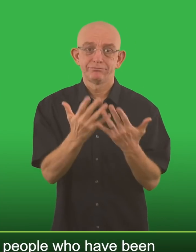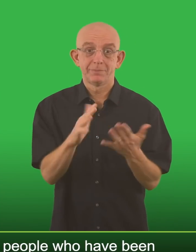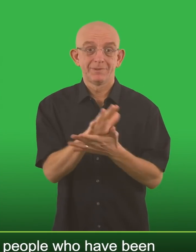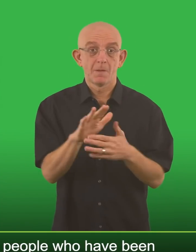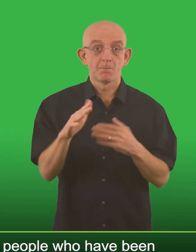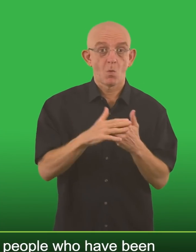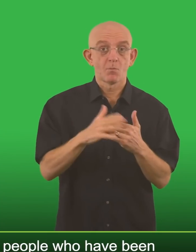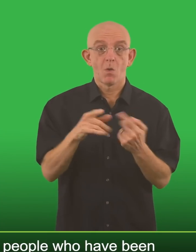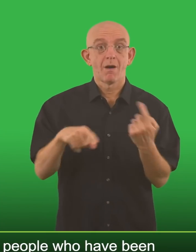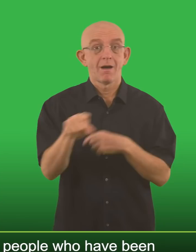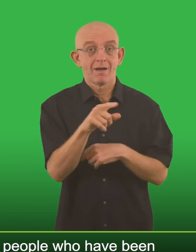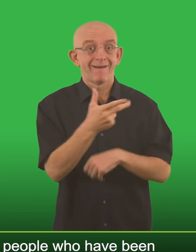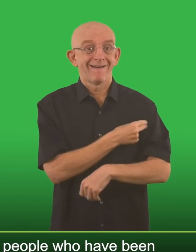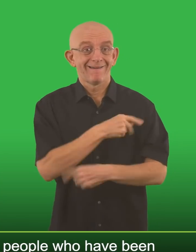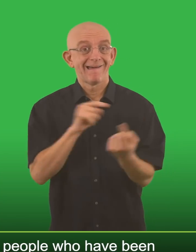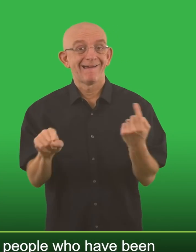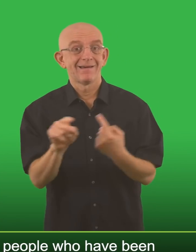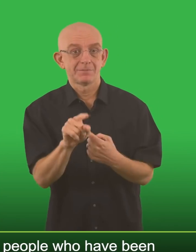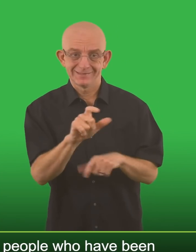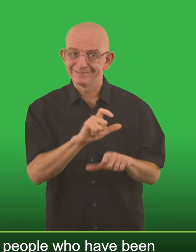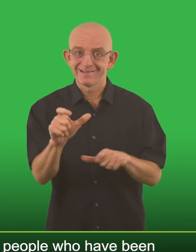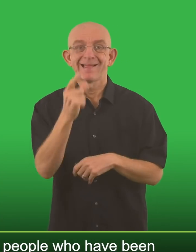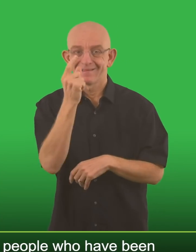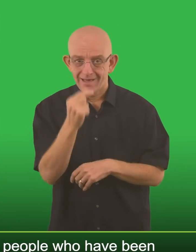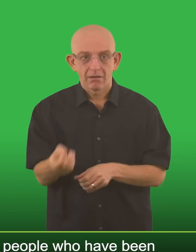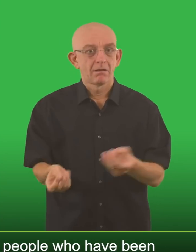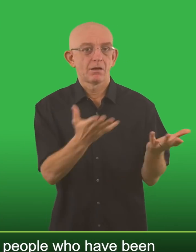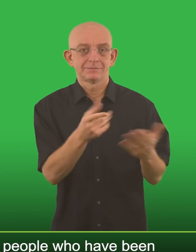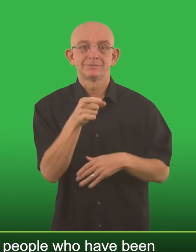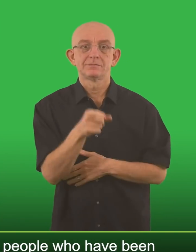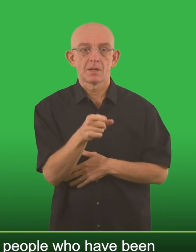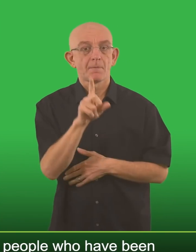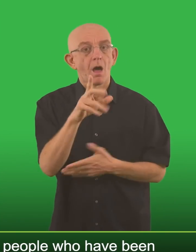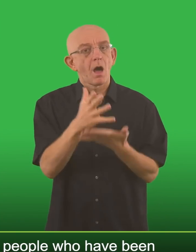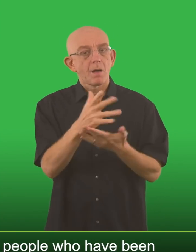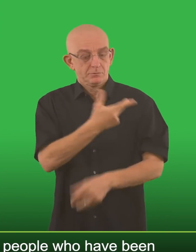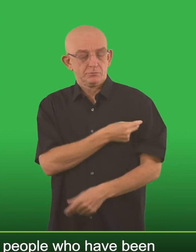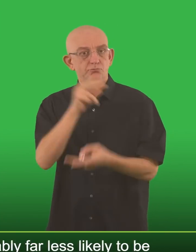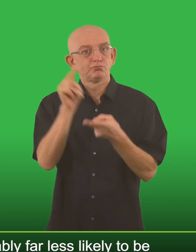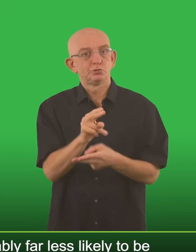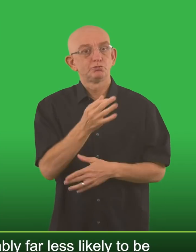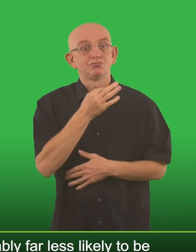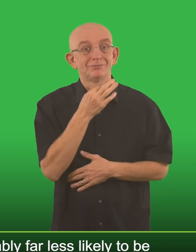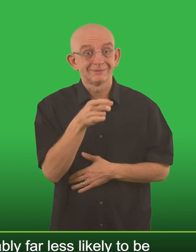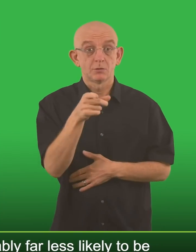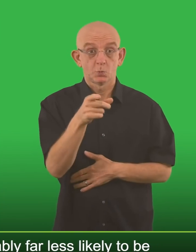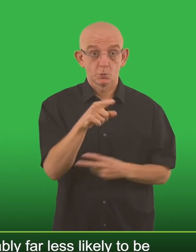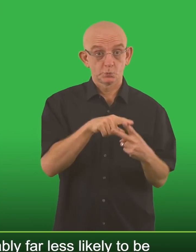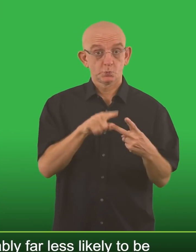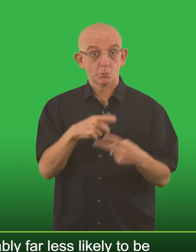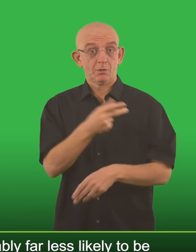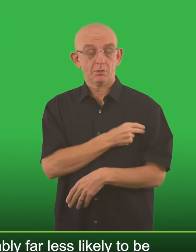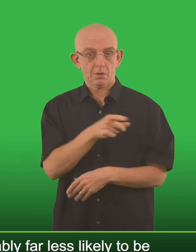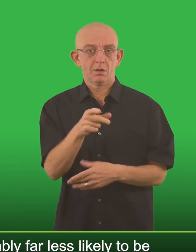mean that some people who have been vaccinated will still sadly be hospitalised. But it does reduce your risk, and if you are fully vaccinated,